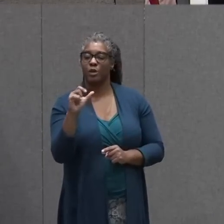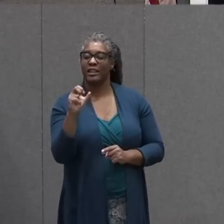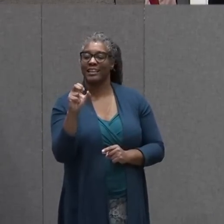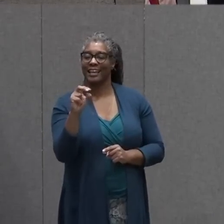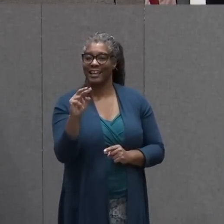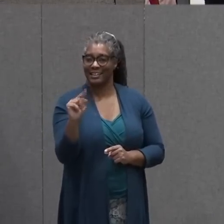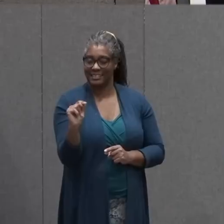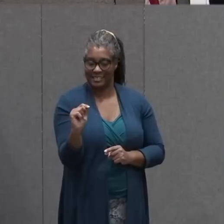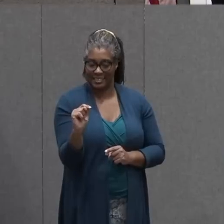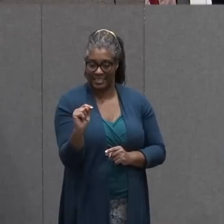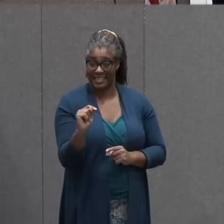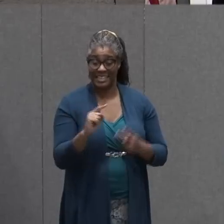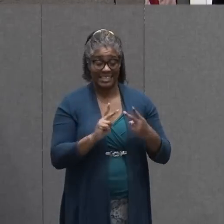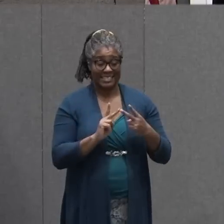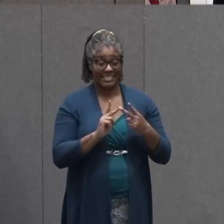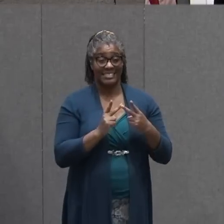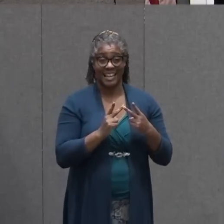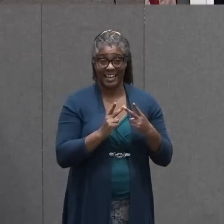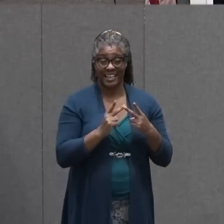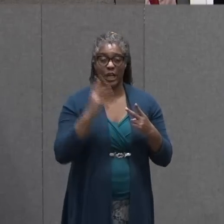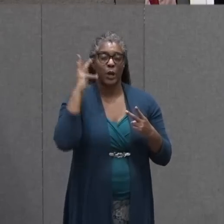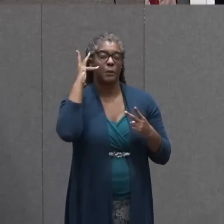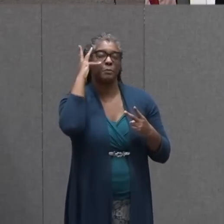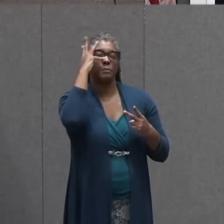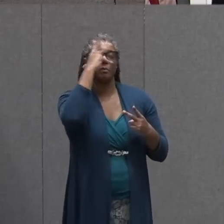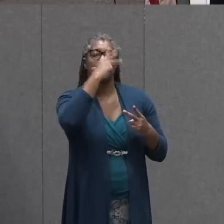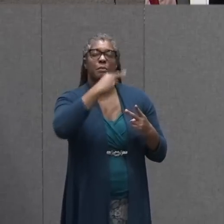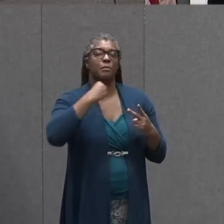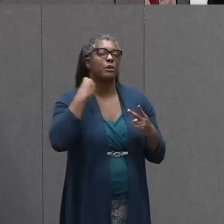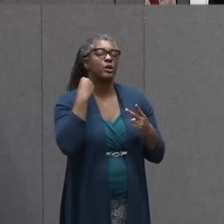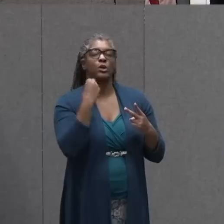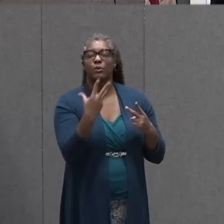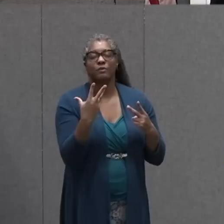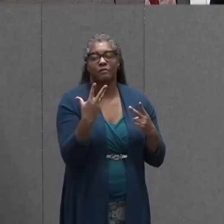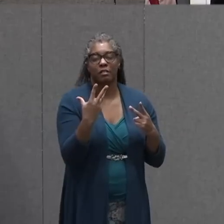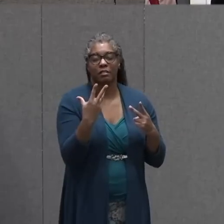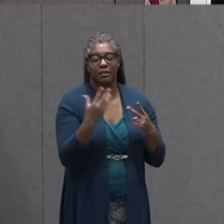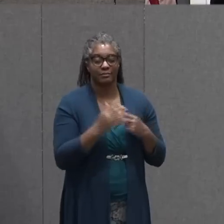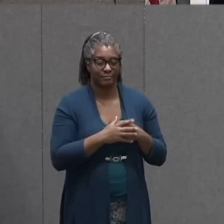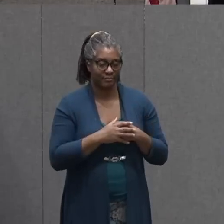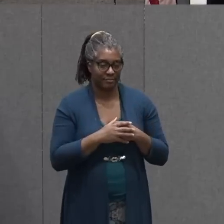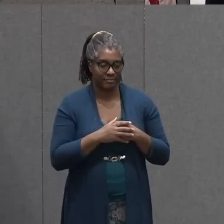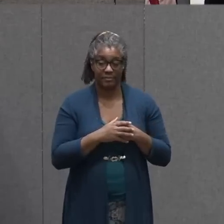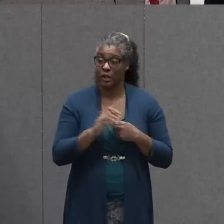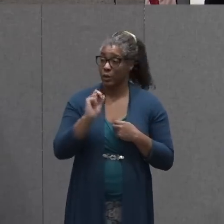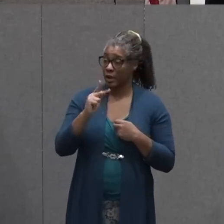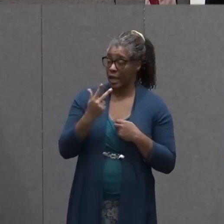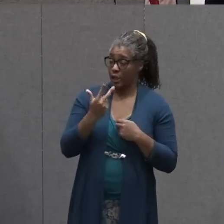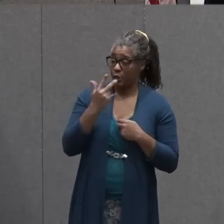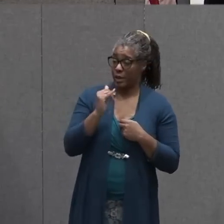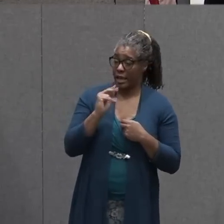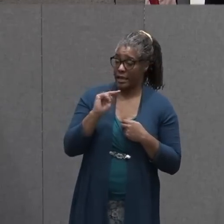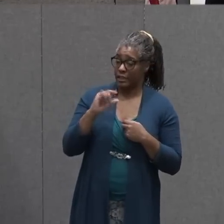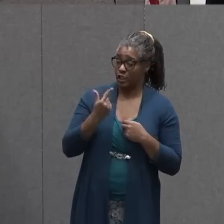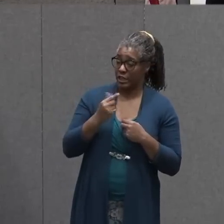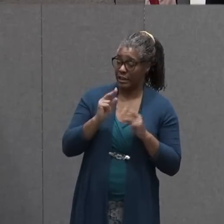and beautiful. Beautiful. Yes. I like it. Okay, 3 ing verbs. 3 ing.